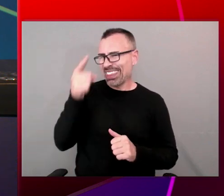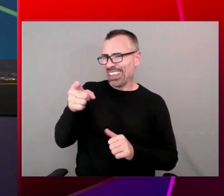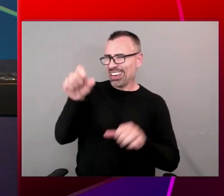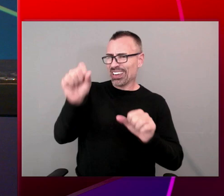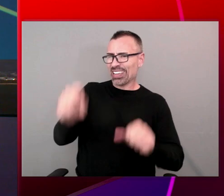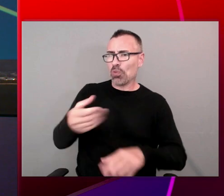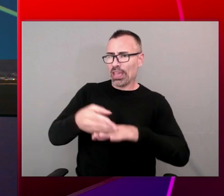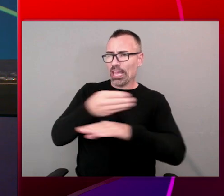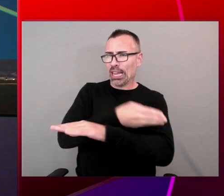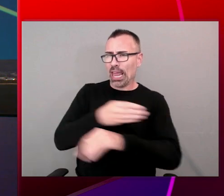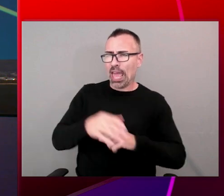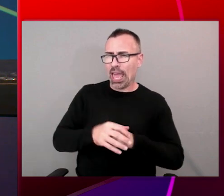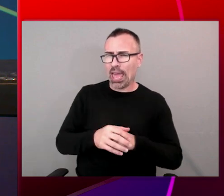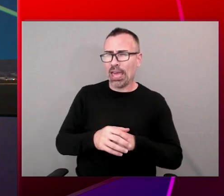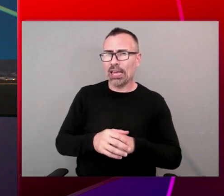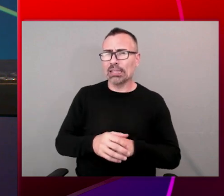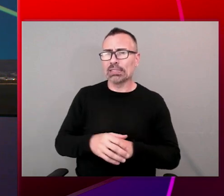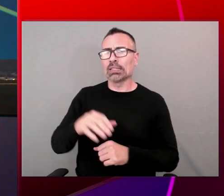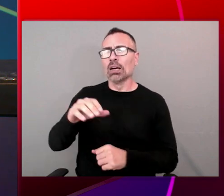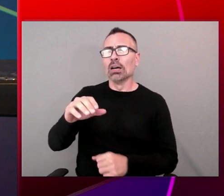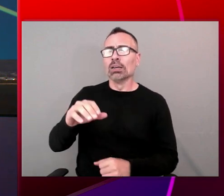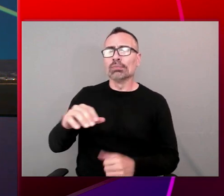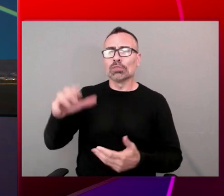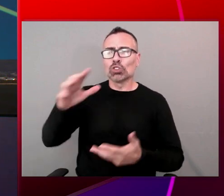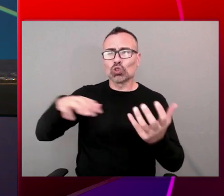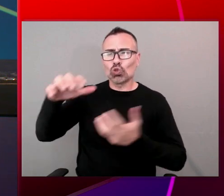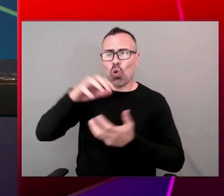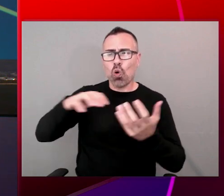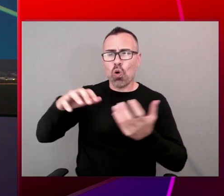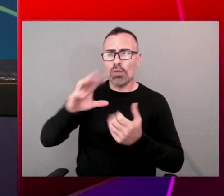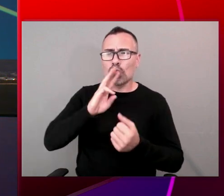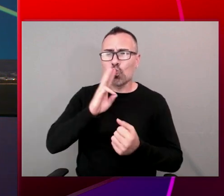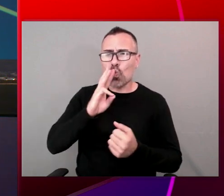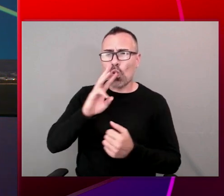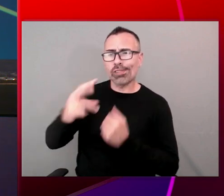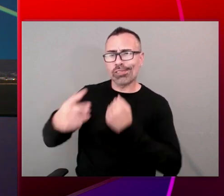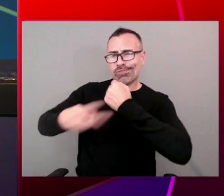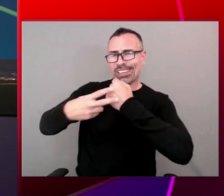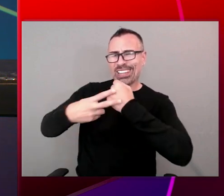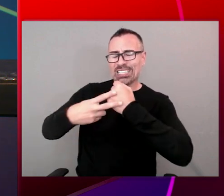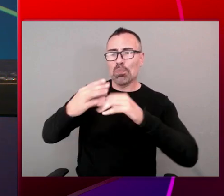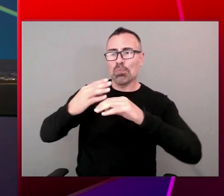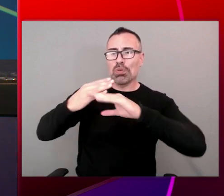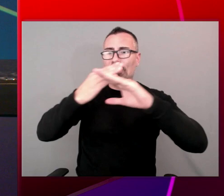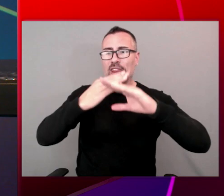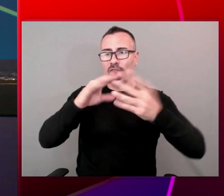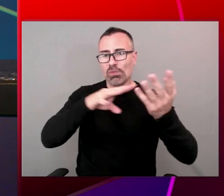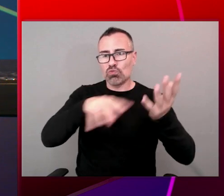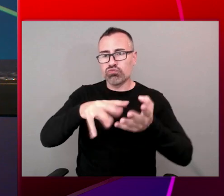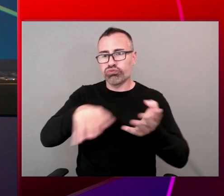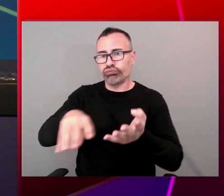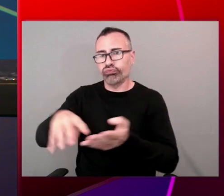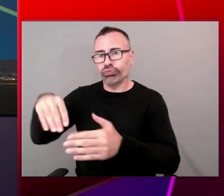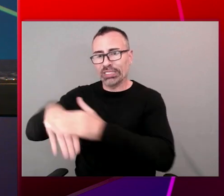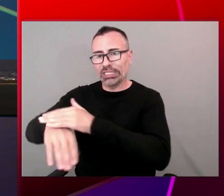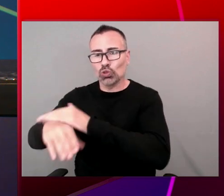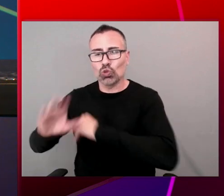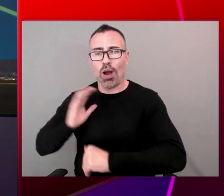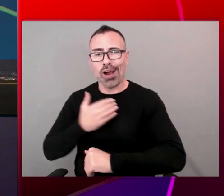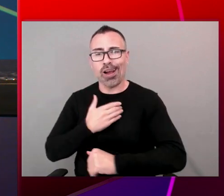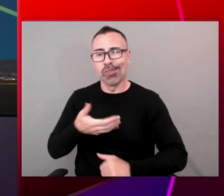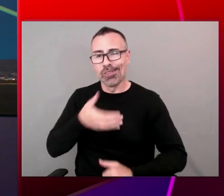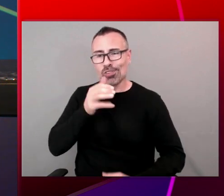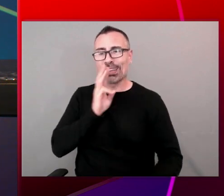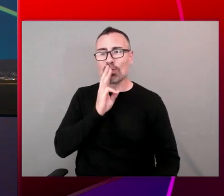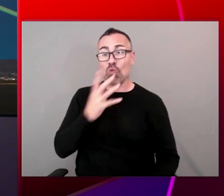retention, keep it from running off so that there's clean water going into those local waterways instead of polluted